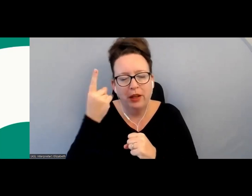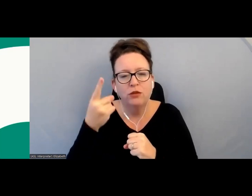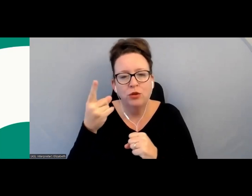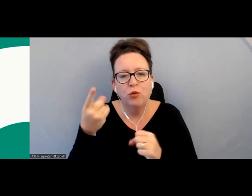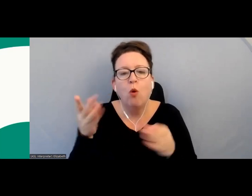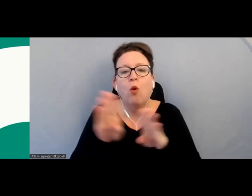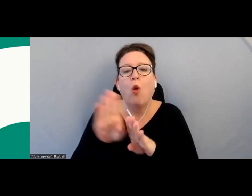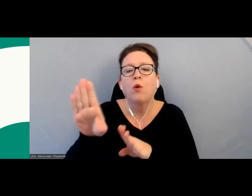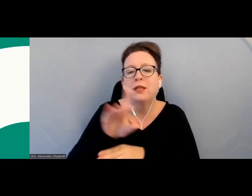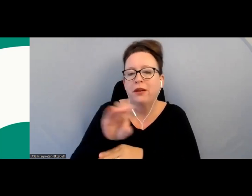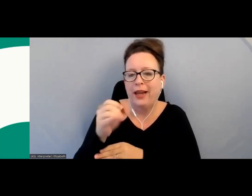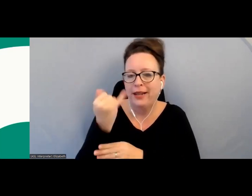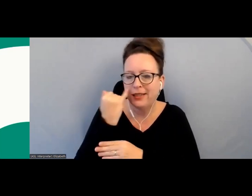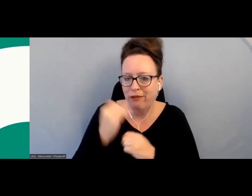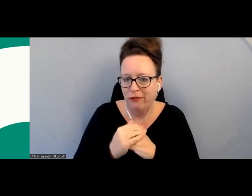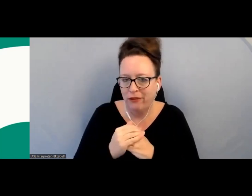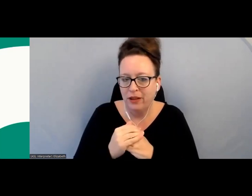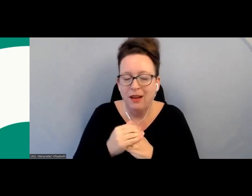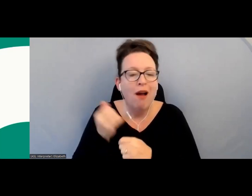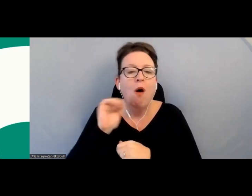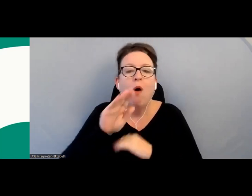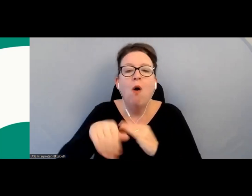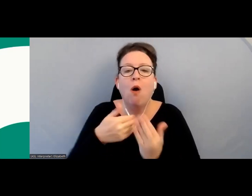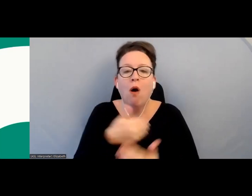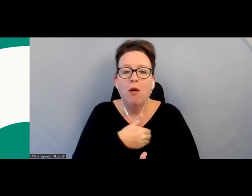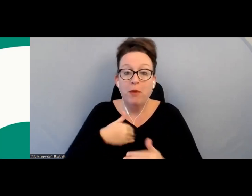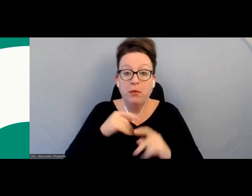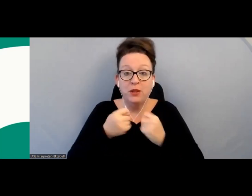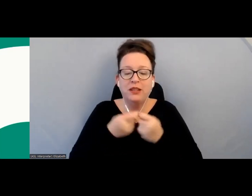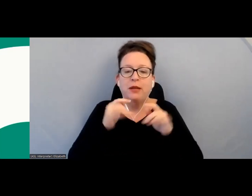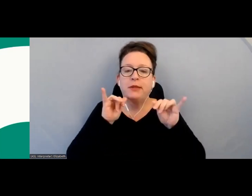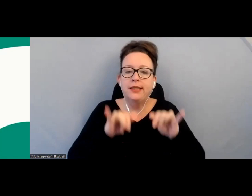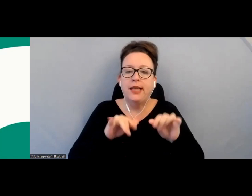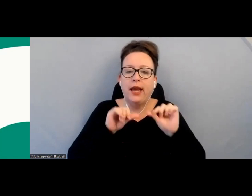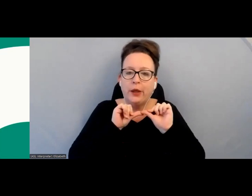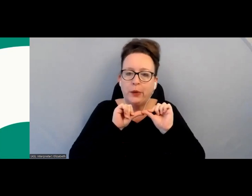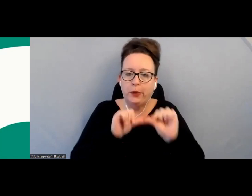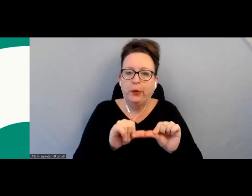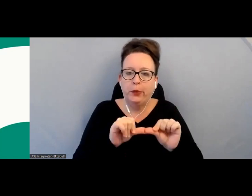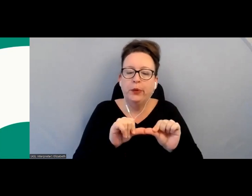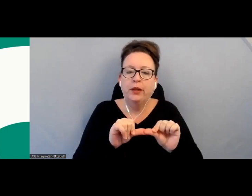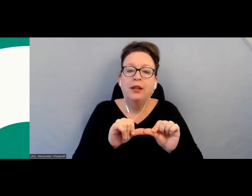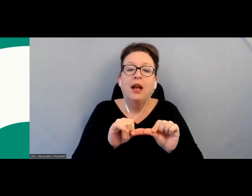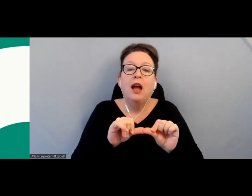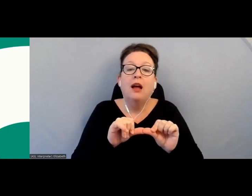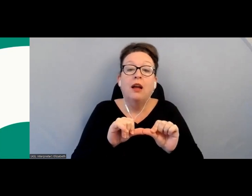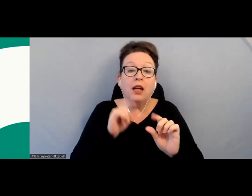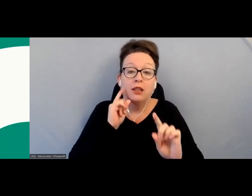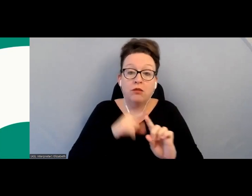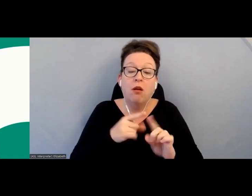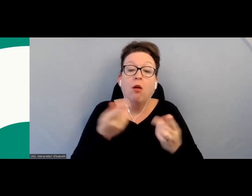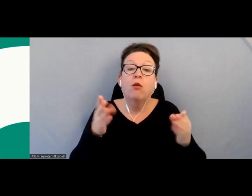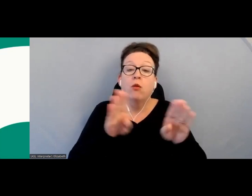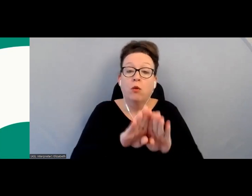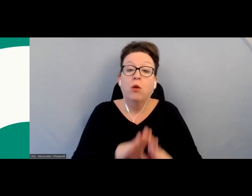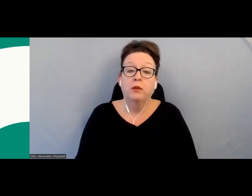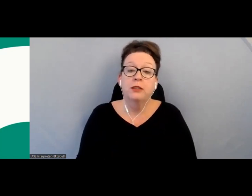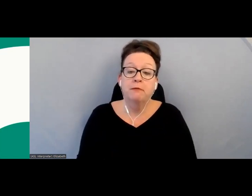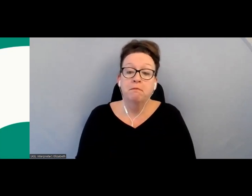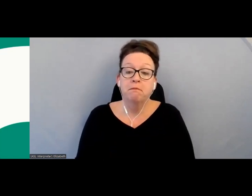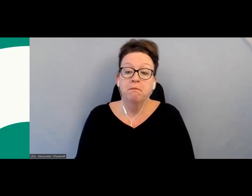case. So everybody on the team remains on the case for as long as it's open.